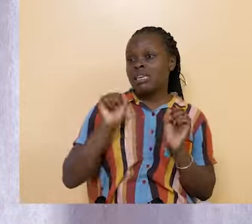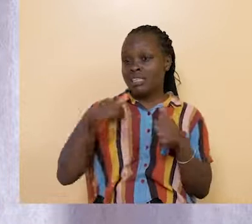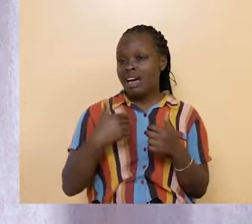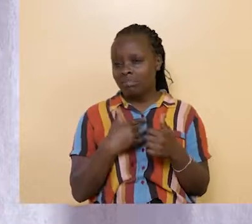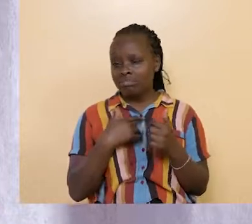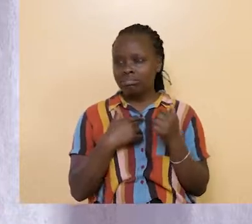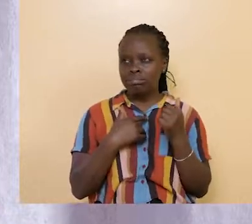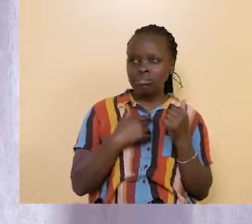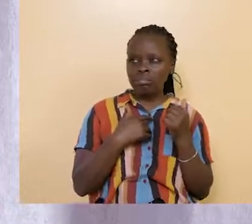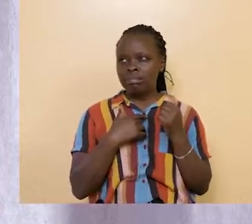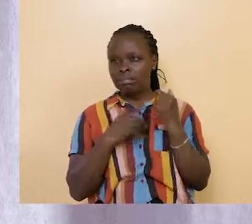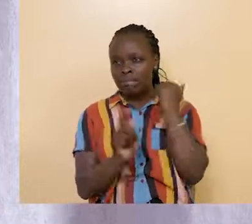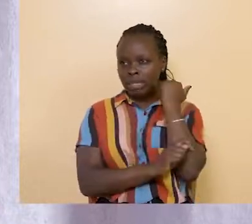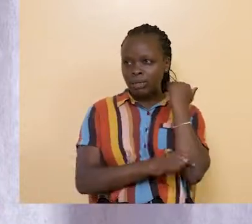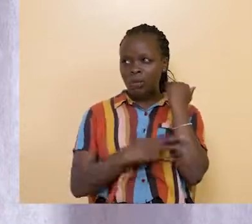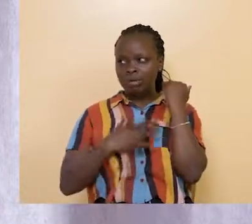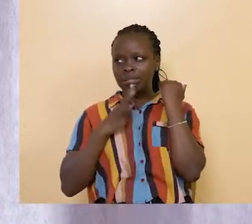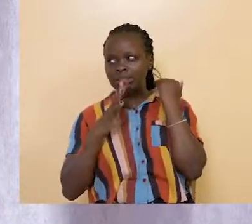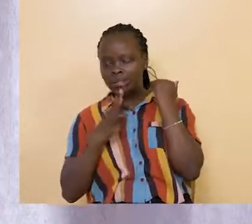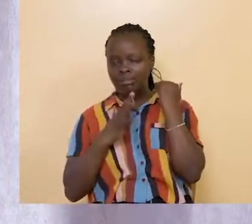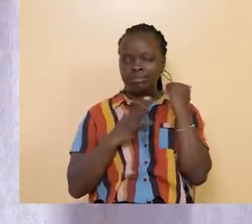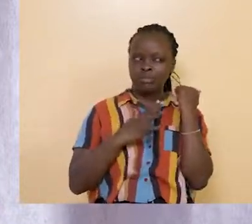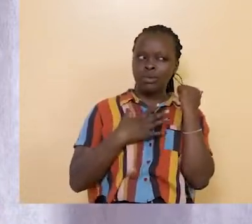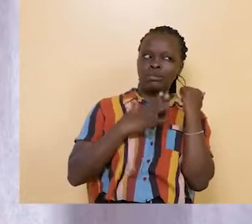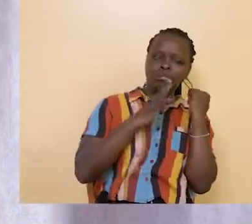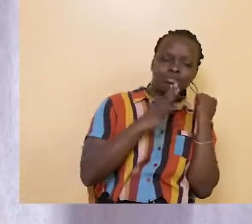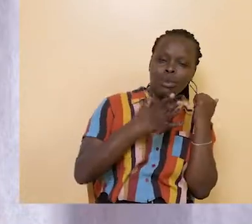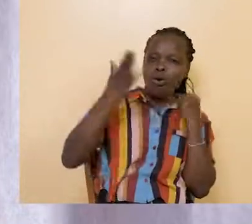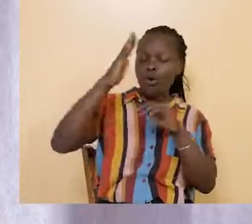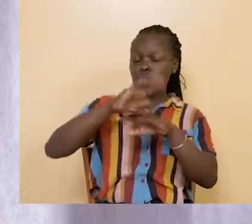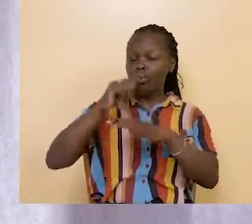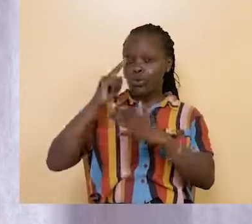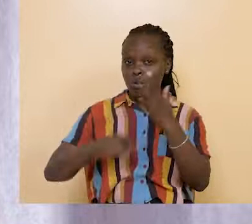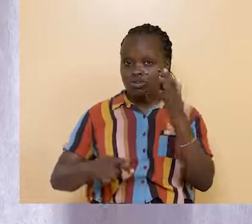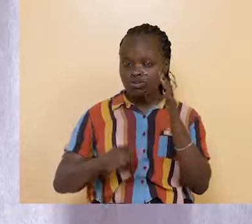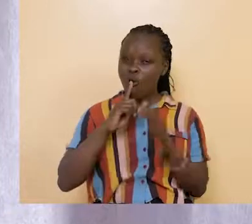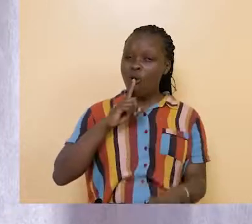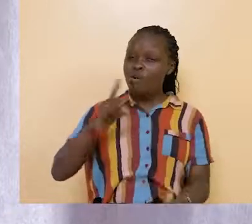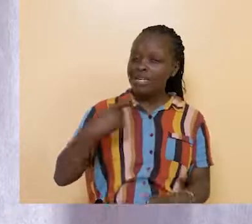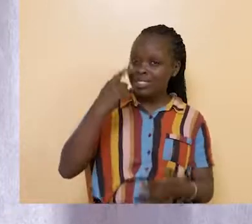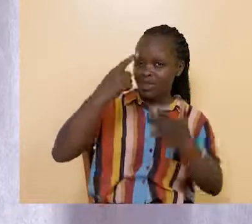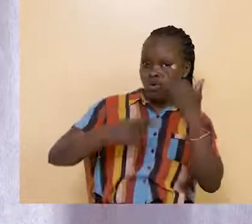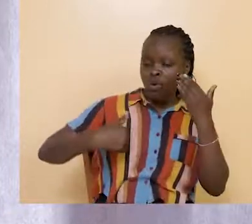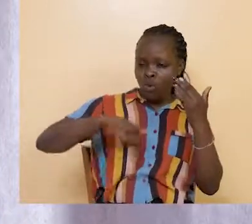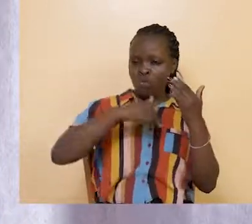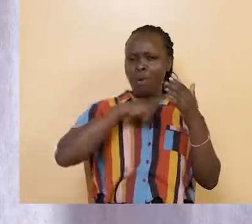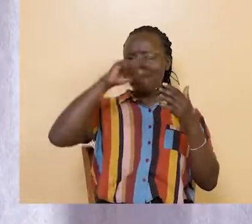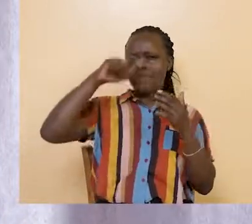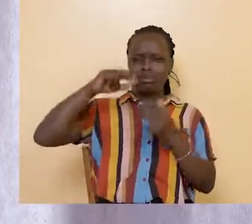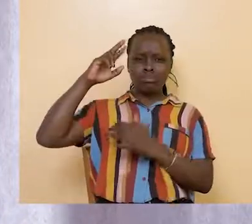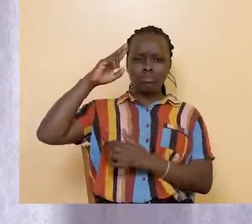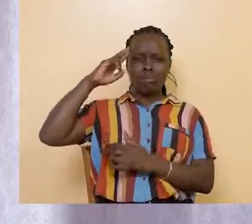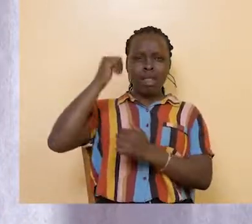it's tempting to want to put our voices into everything, God's call and the command that he has given us is to first and